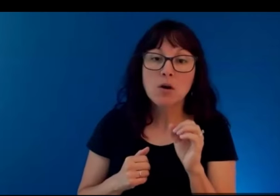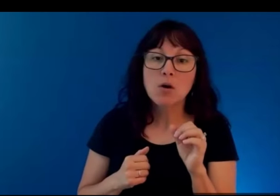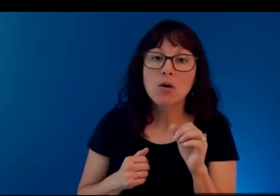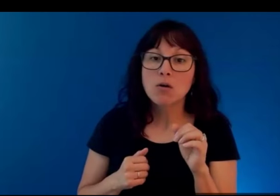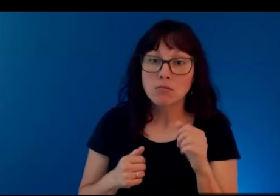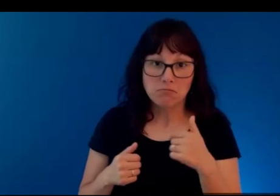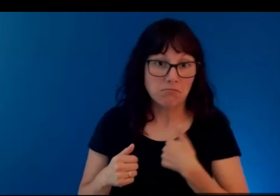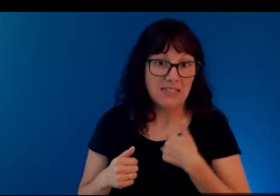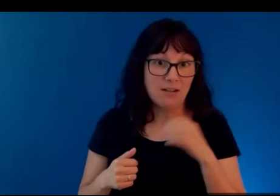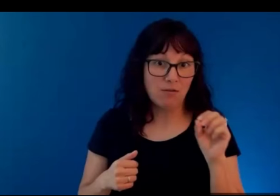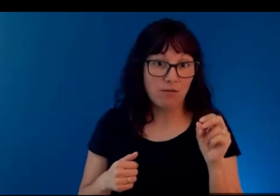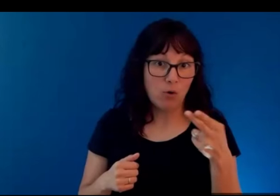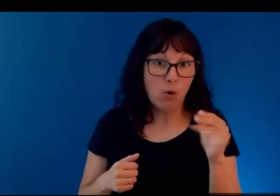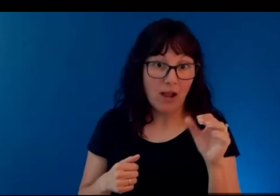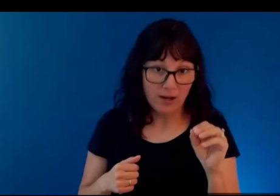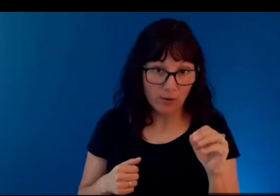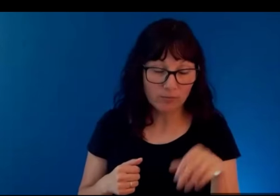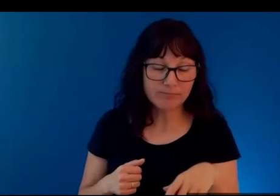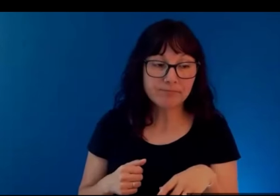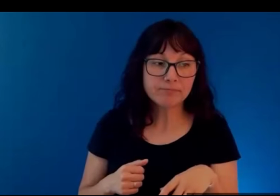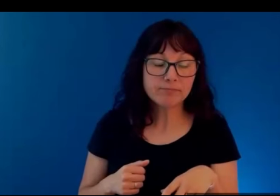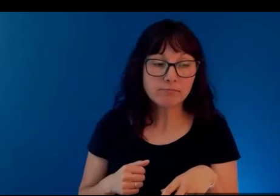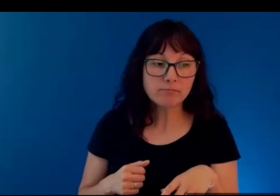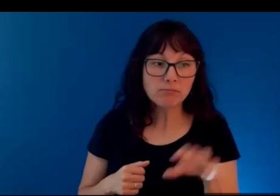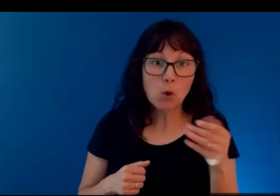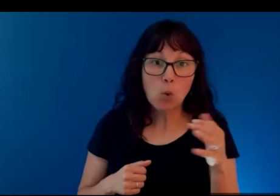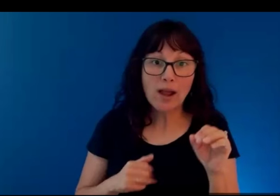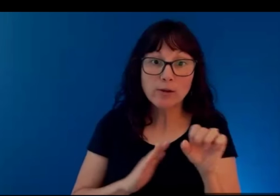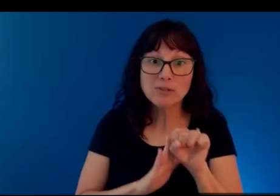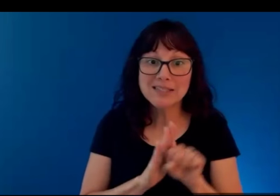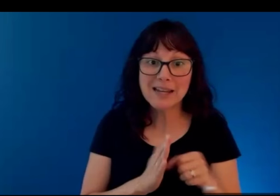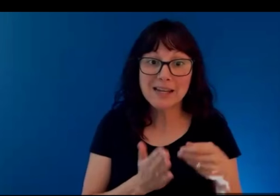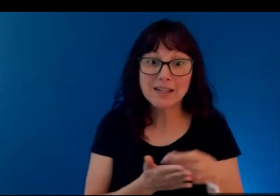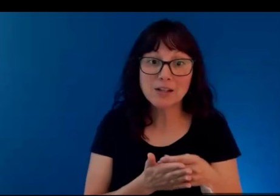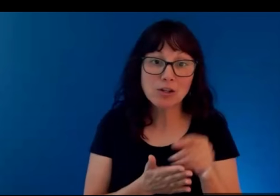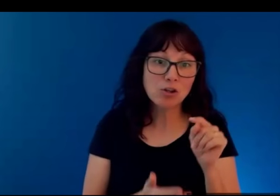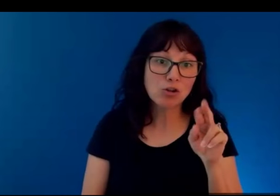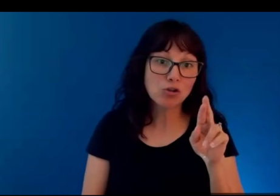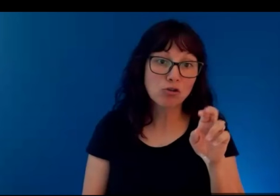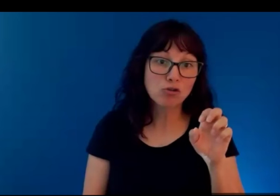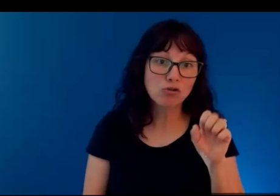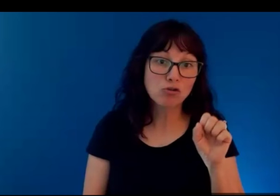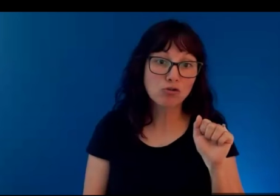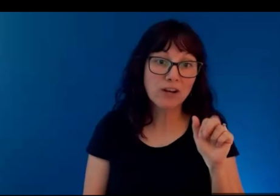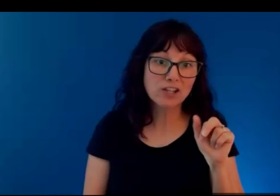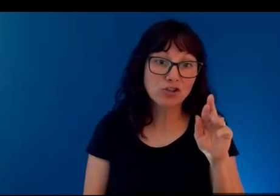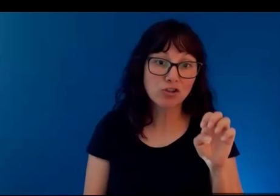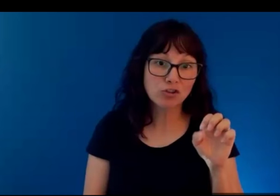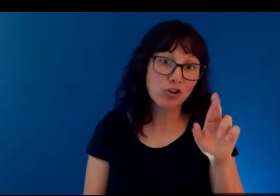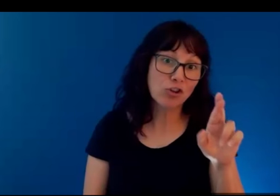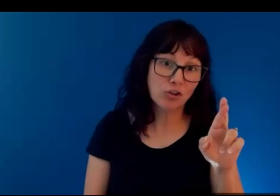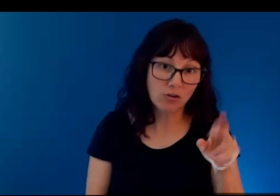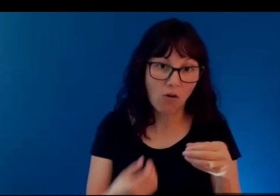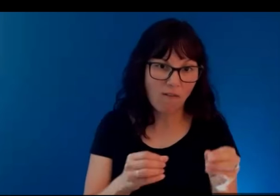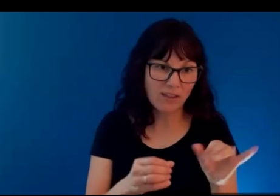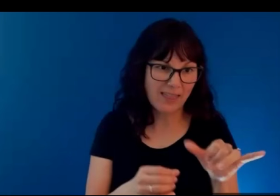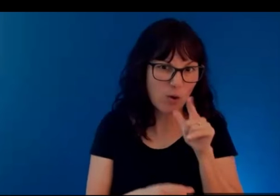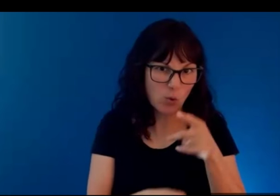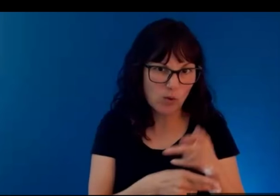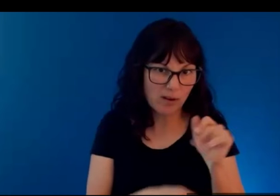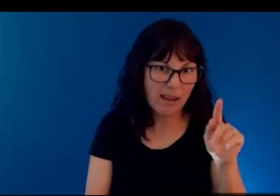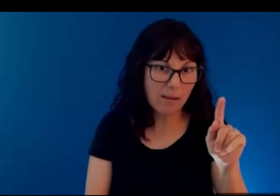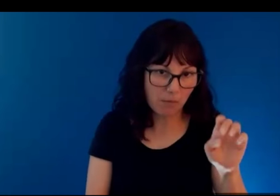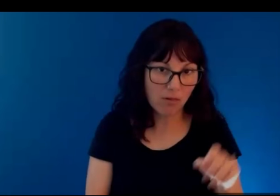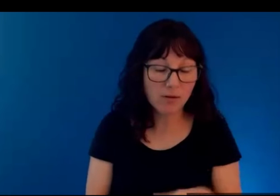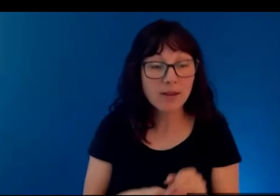in Ohio, and the Ohio State Treasurer's Office is the one that maintains these ABLE accounts. Now, an